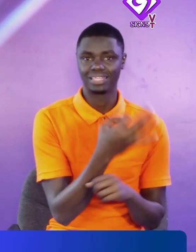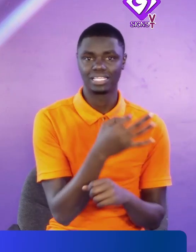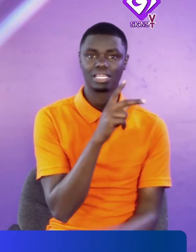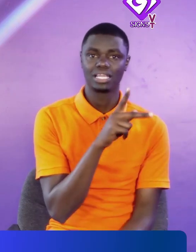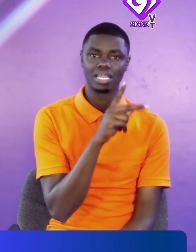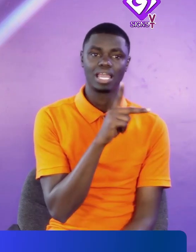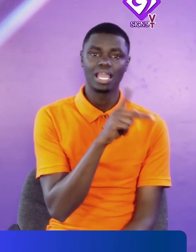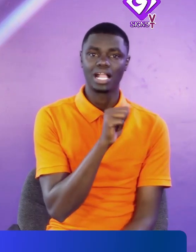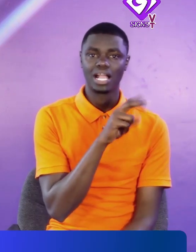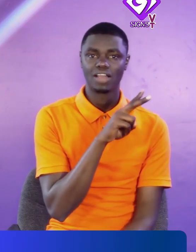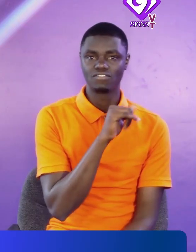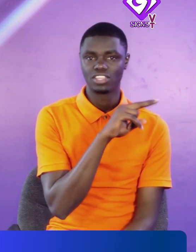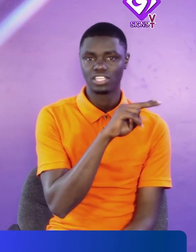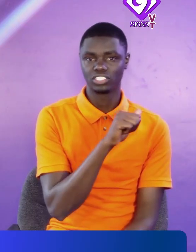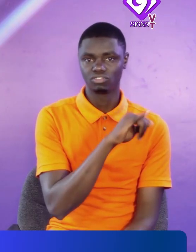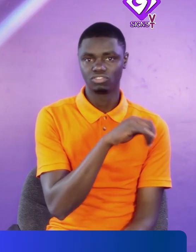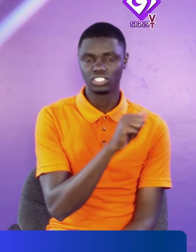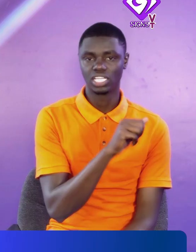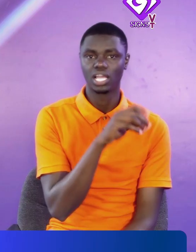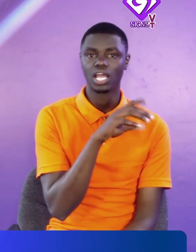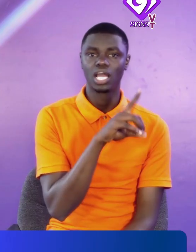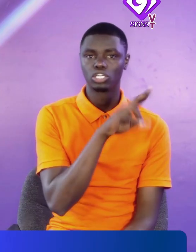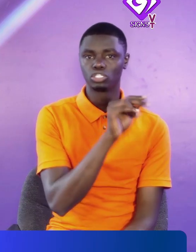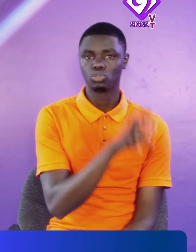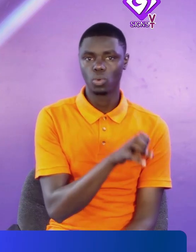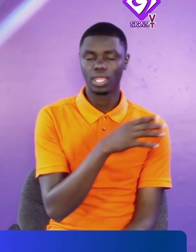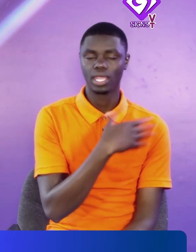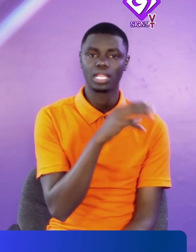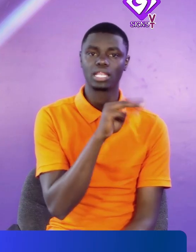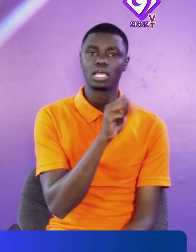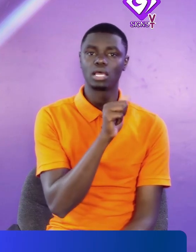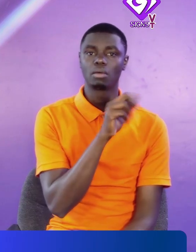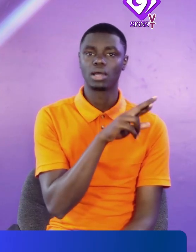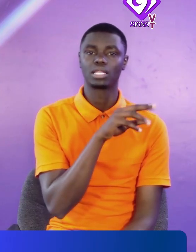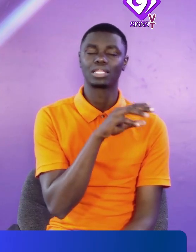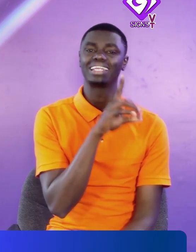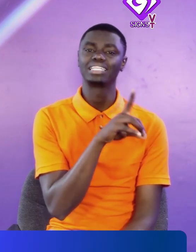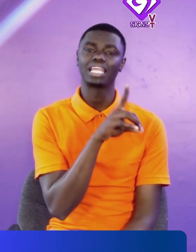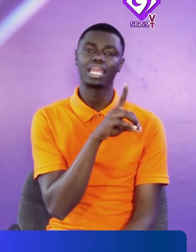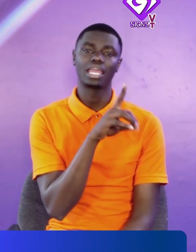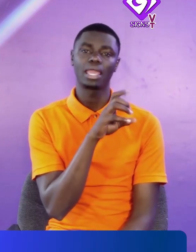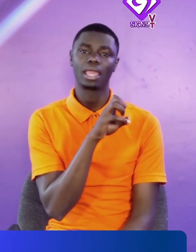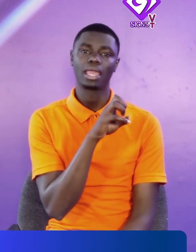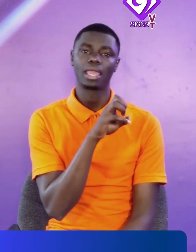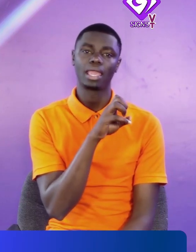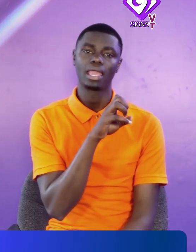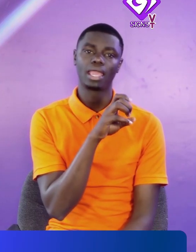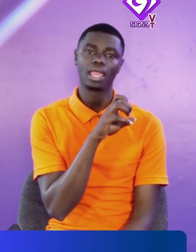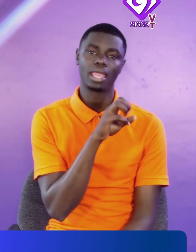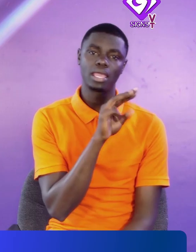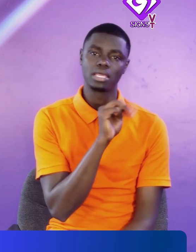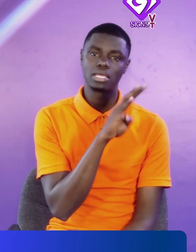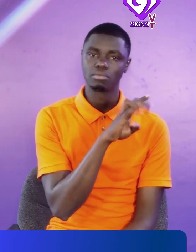Kvaratskhelia, Desire Doué na obvious Ballon d'Or winner Ousmane Dembele hawakuwa.